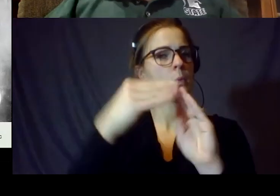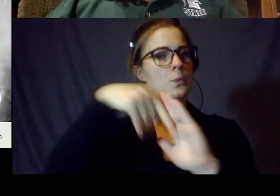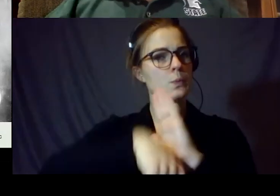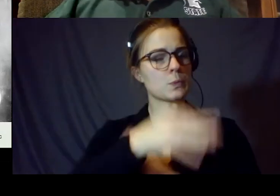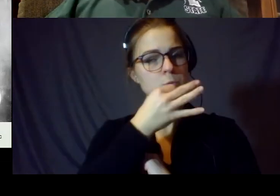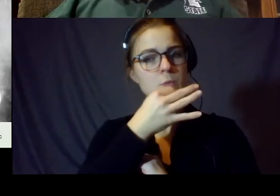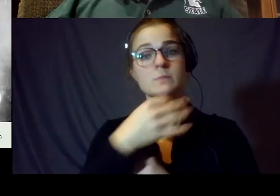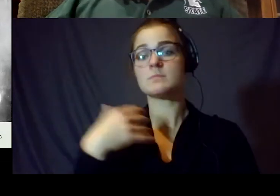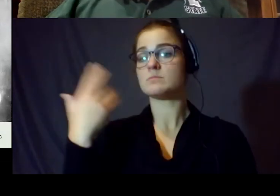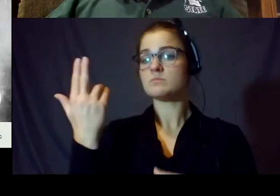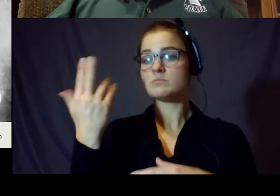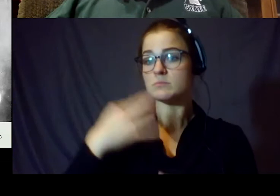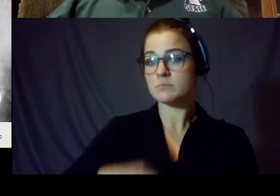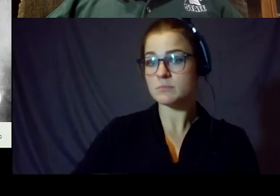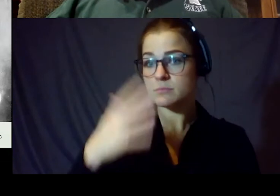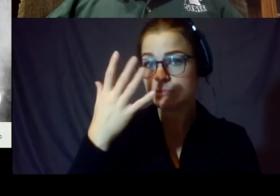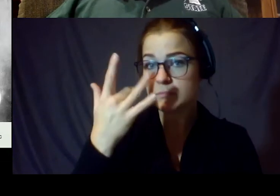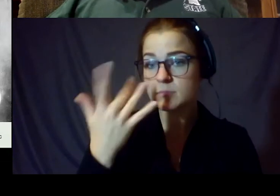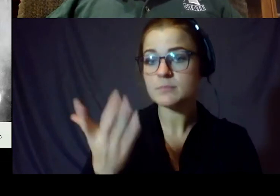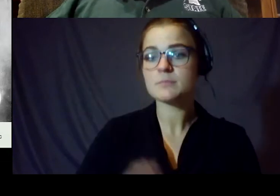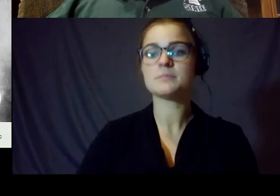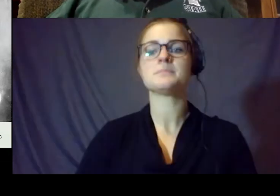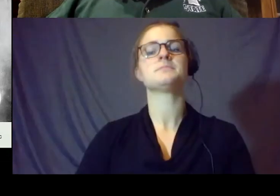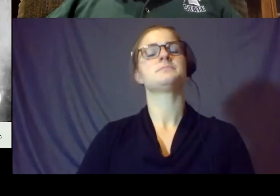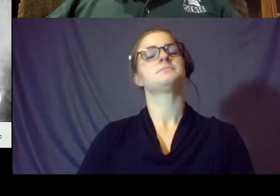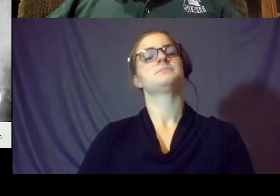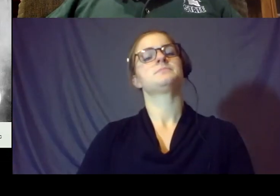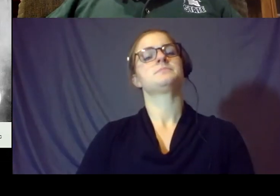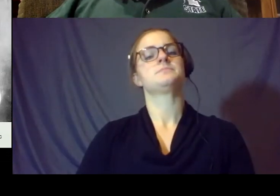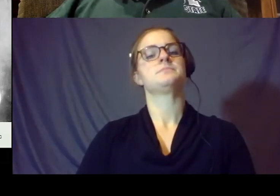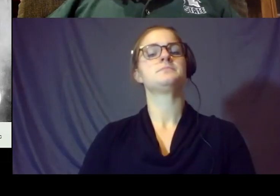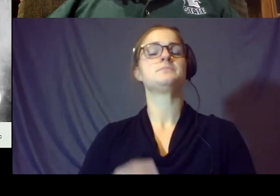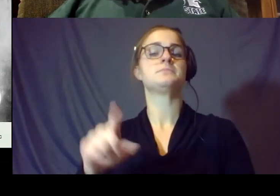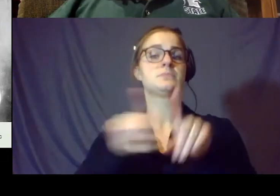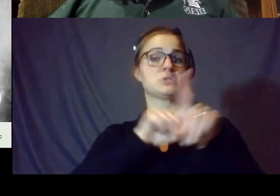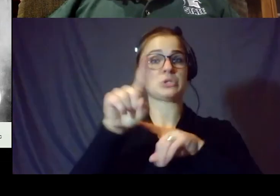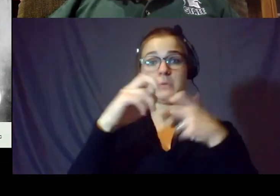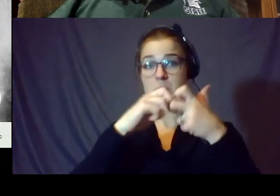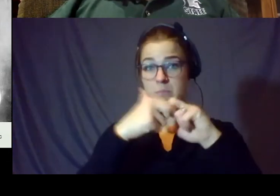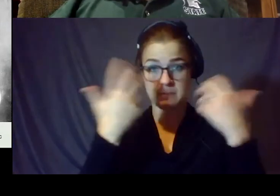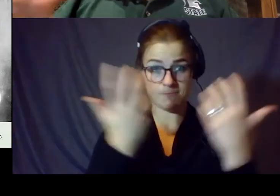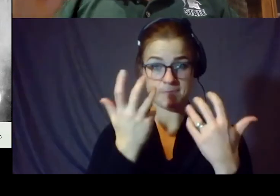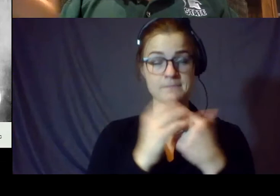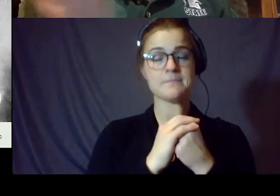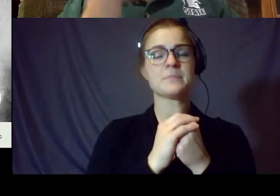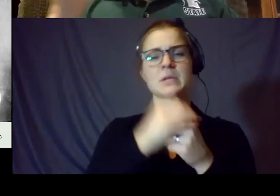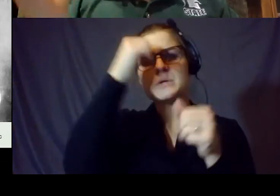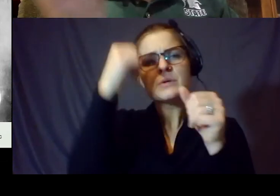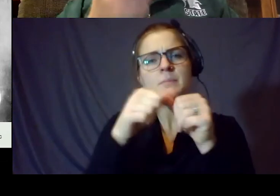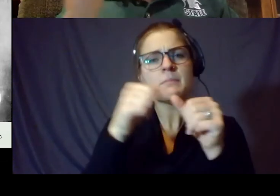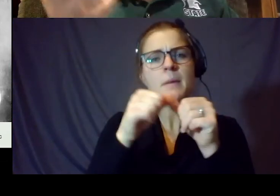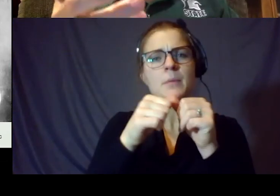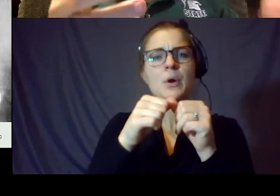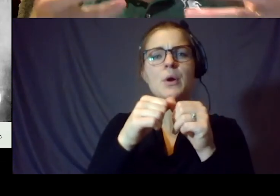is this? Well, the problem with stars is what we saw in the, remember when I spun the Big